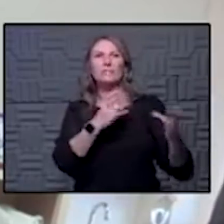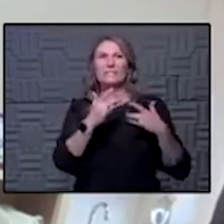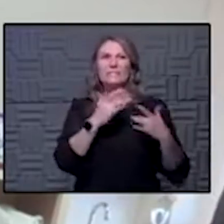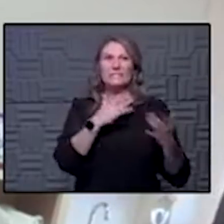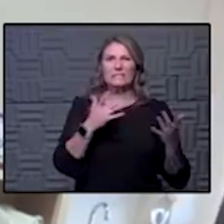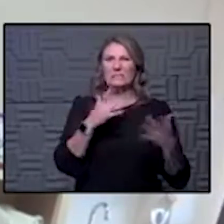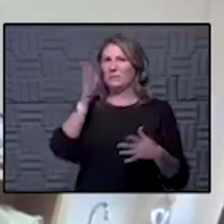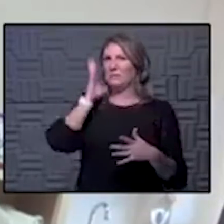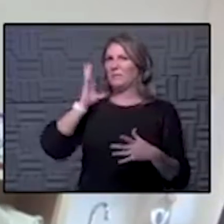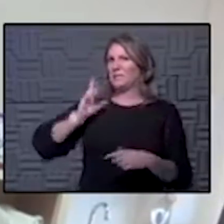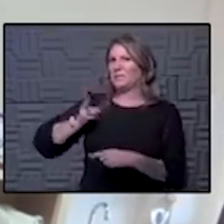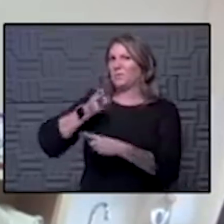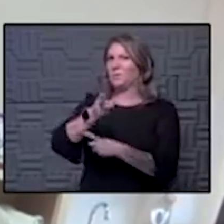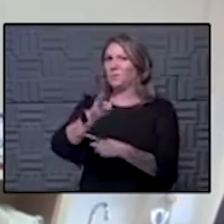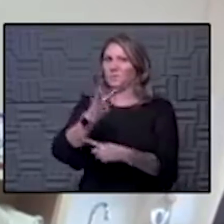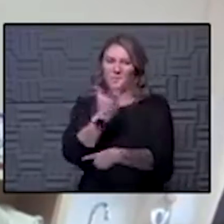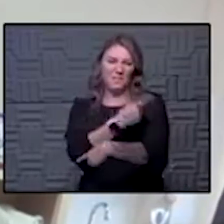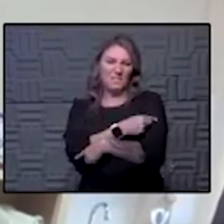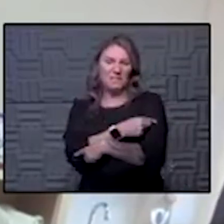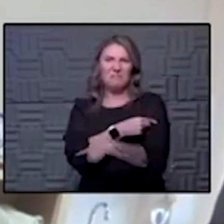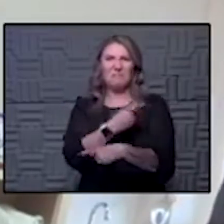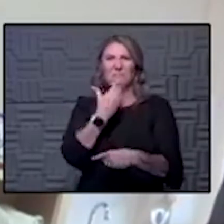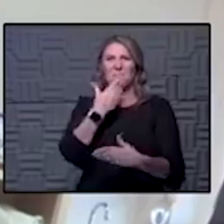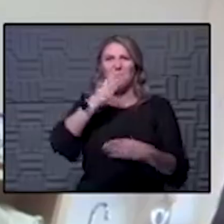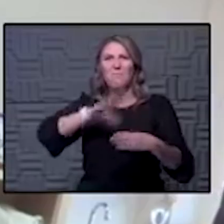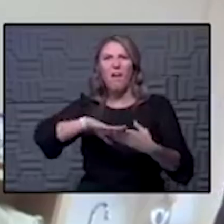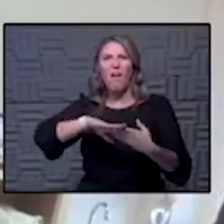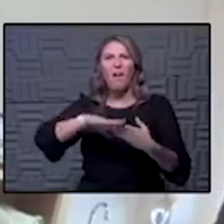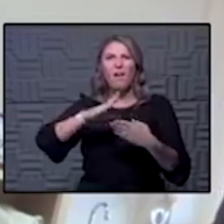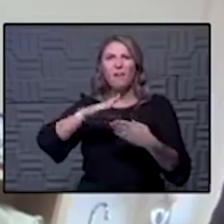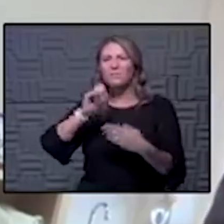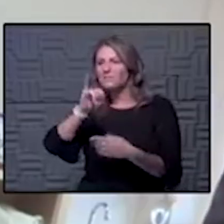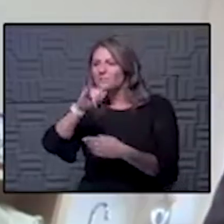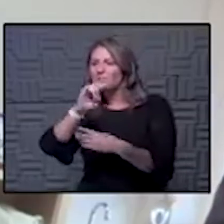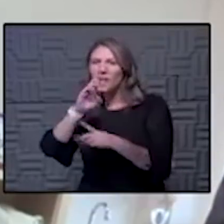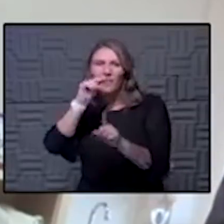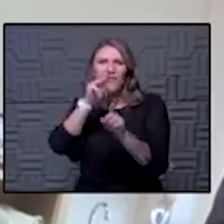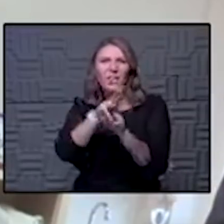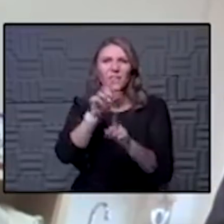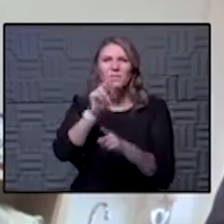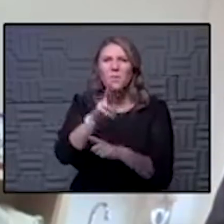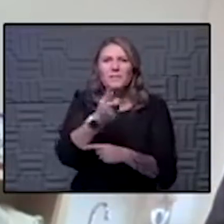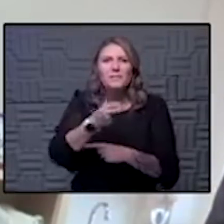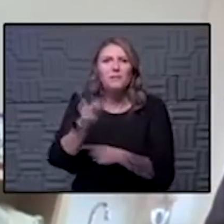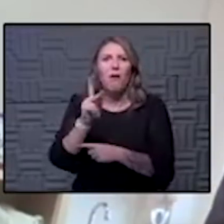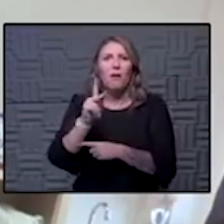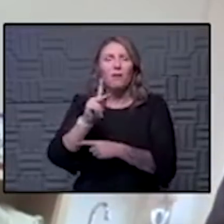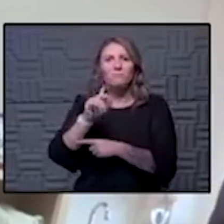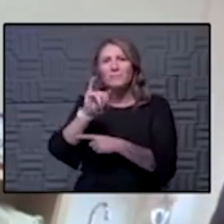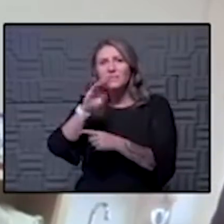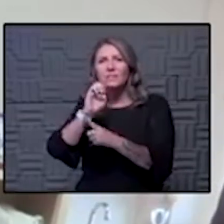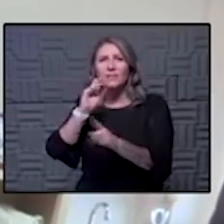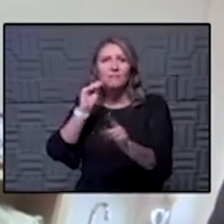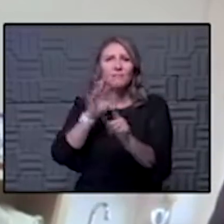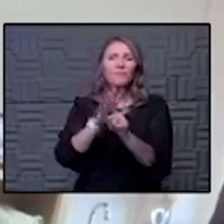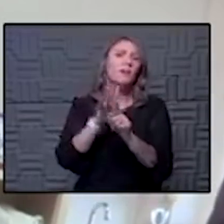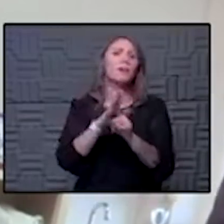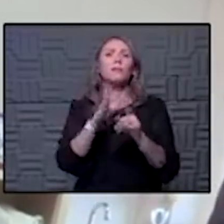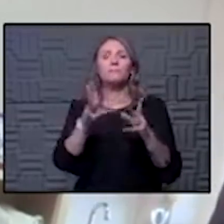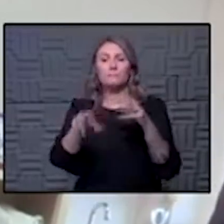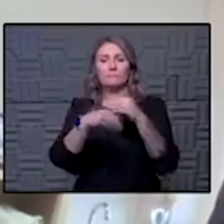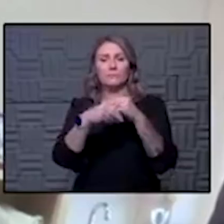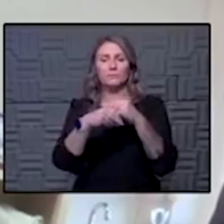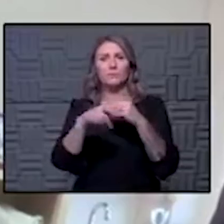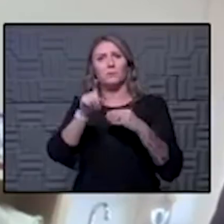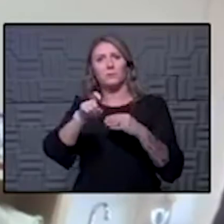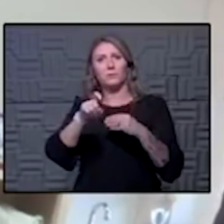past histories with vaccines that cause bad side effects or at least some side effects. So I think in addition to talking about effectiveness, they've got